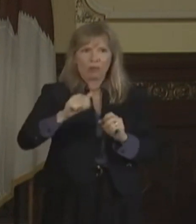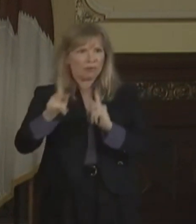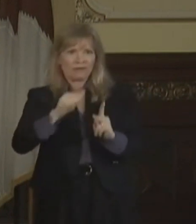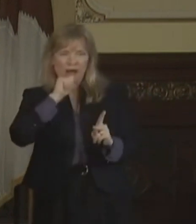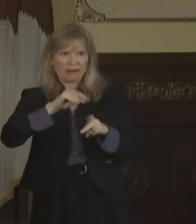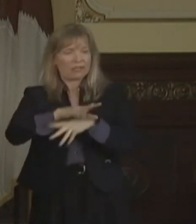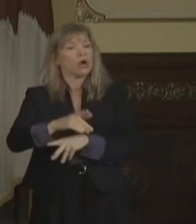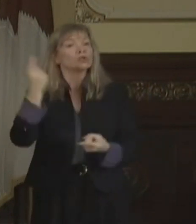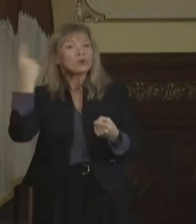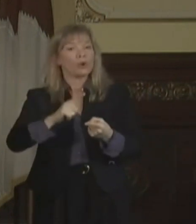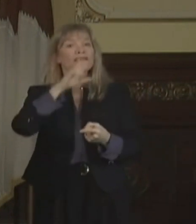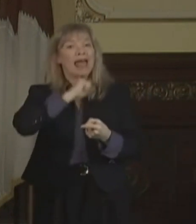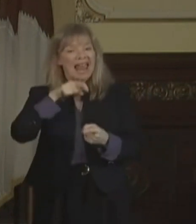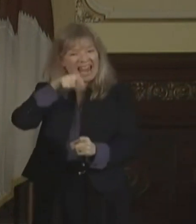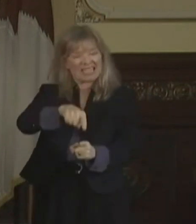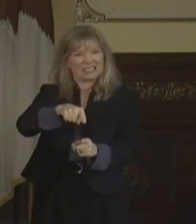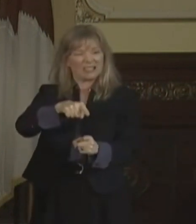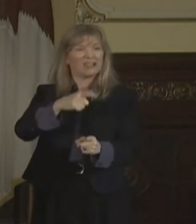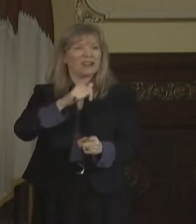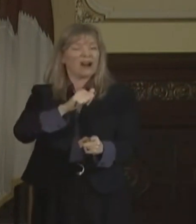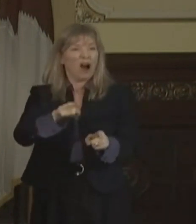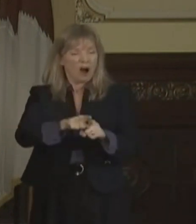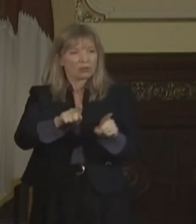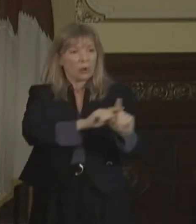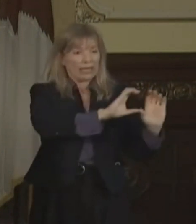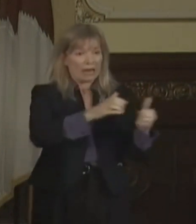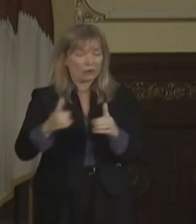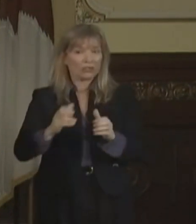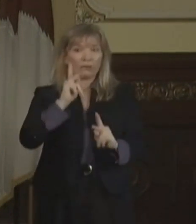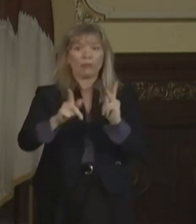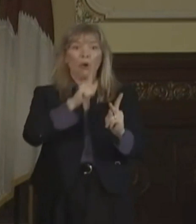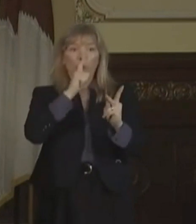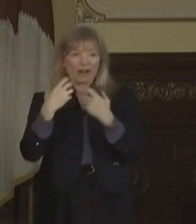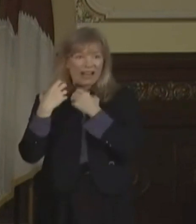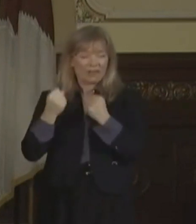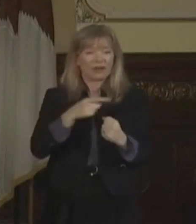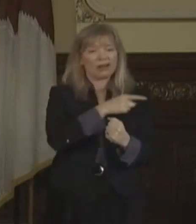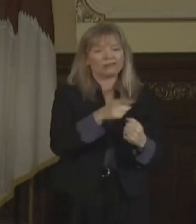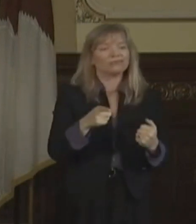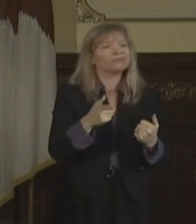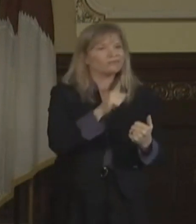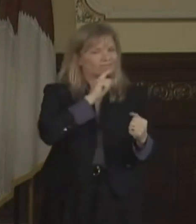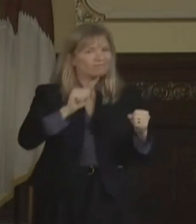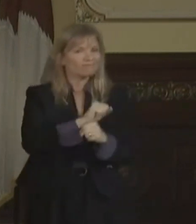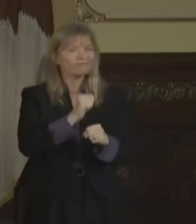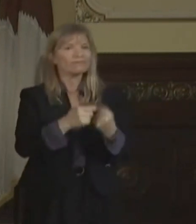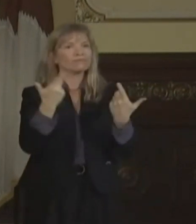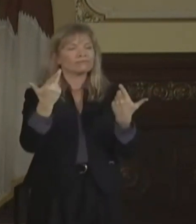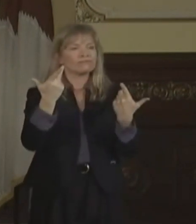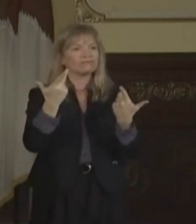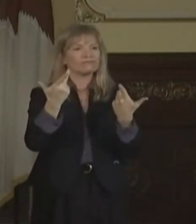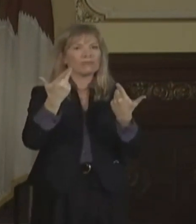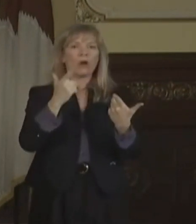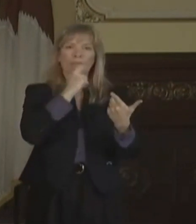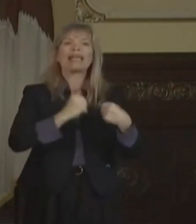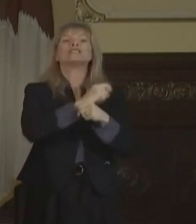so by lowering the age itself, not to mention the categories of people who are covered, we are in fact effectuating